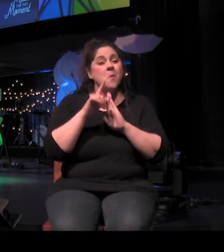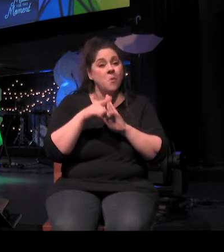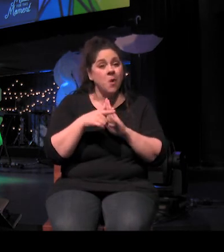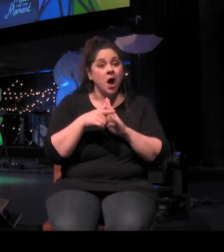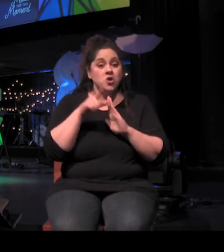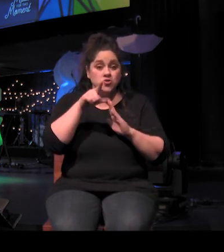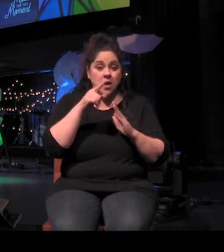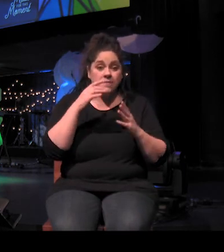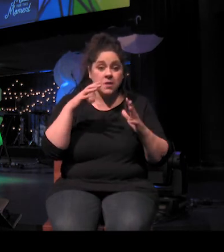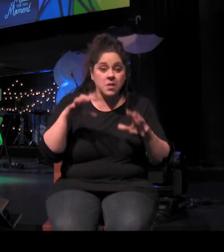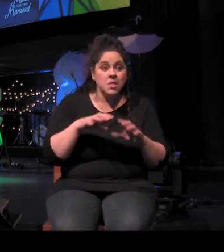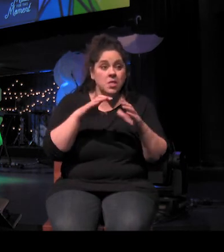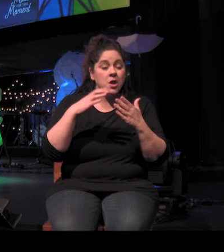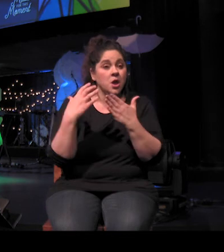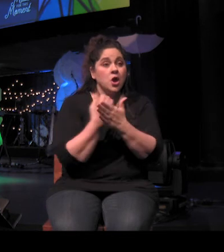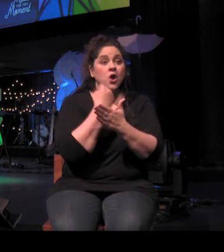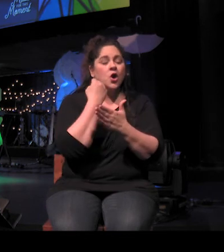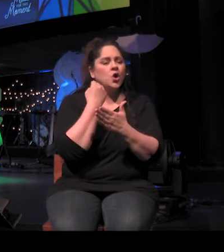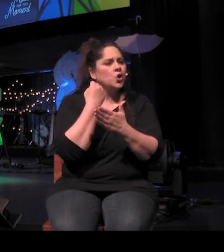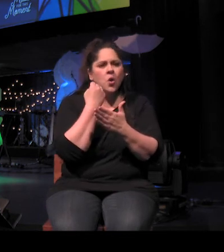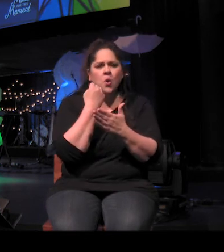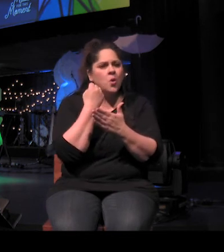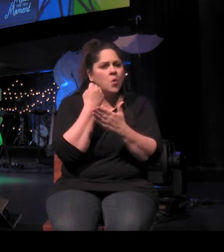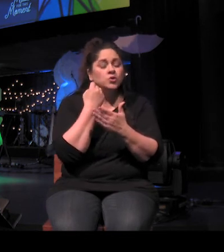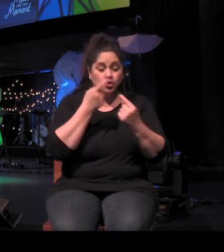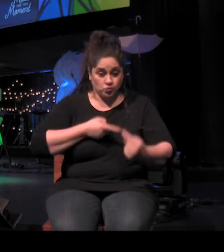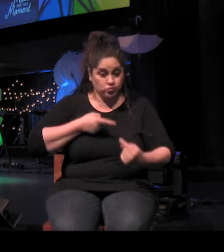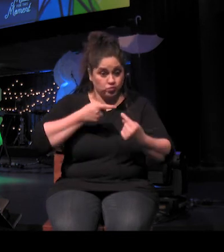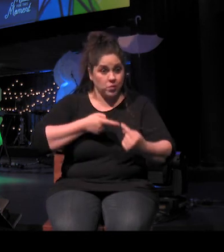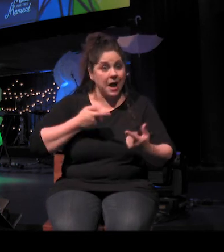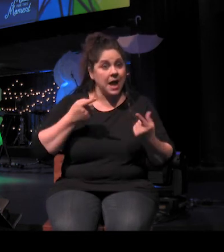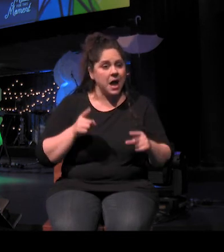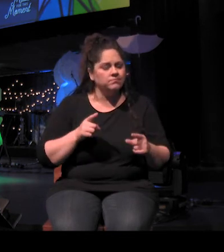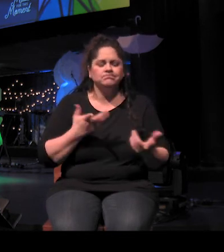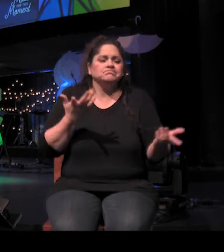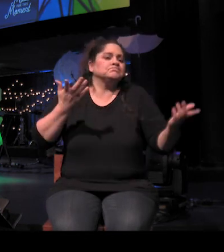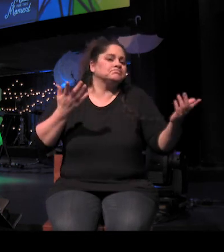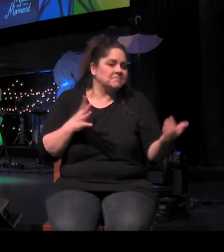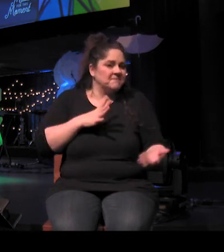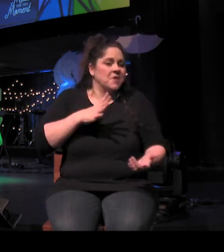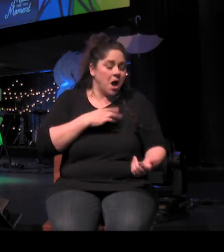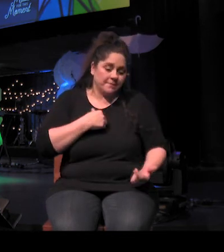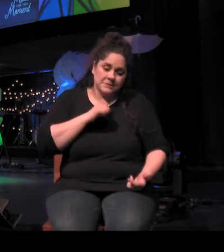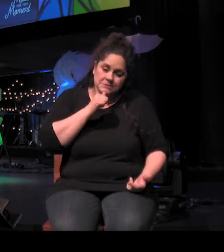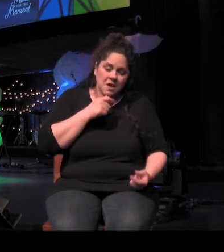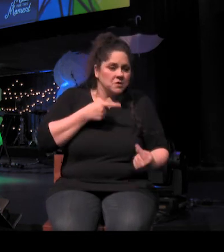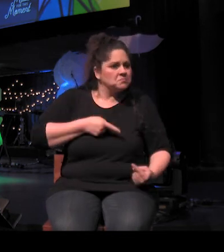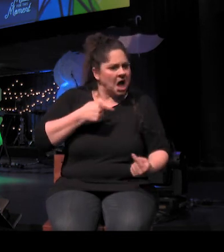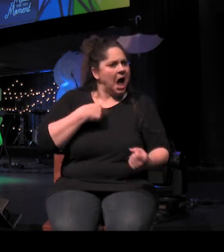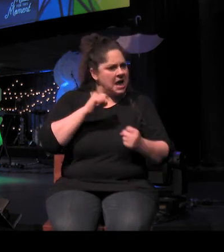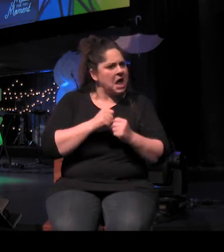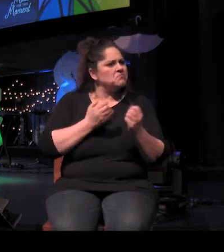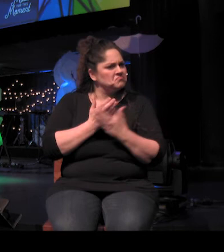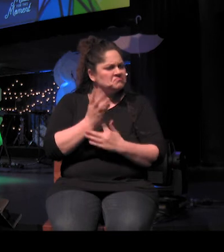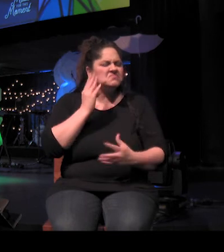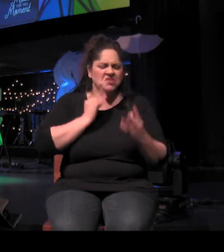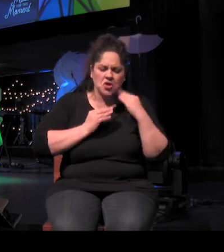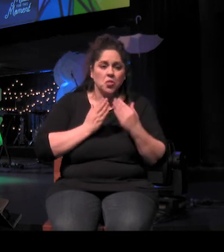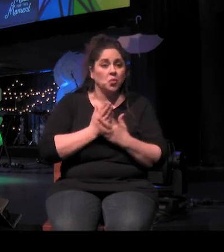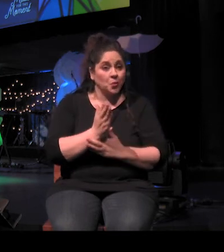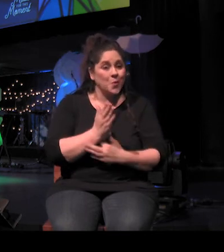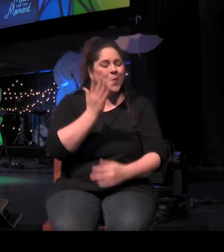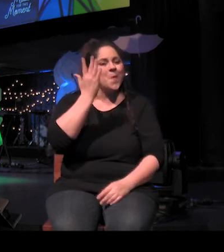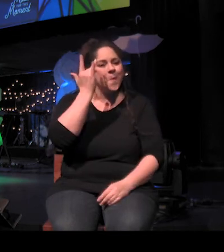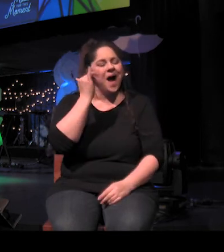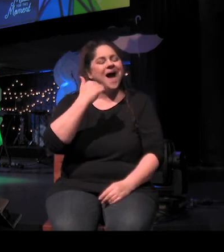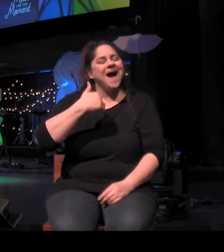earn this, but it just simply means, hey, if trials come, no big deal. If I'm gonna suffer a little bit, I can get through this. You know why? Because